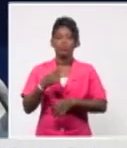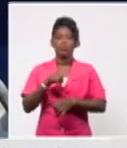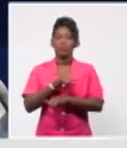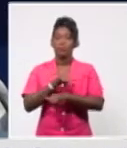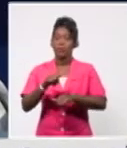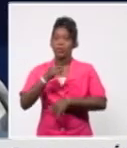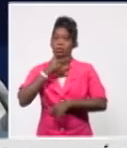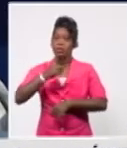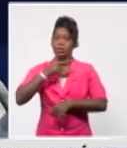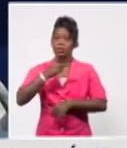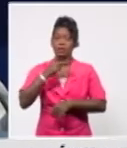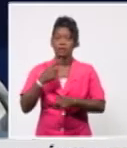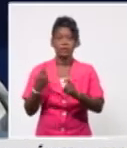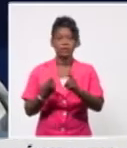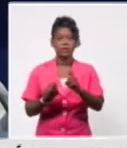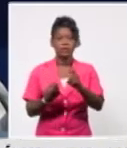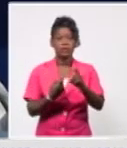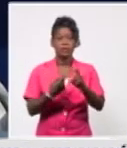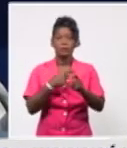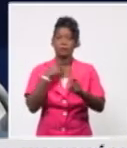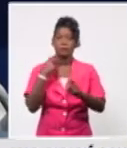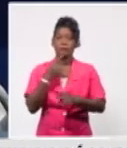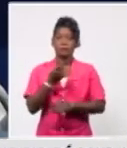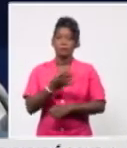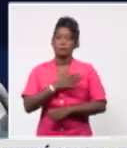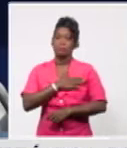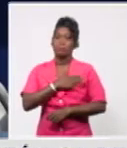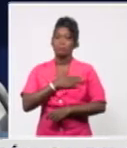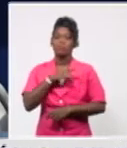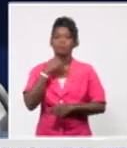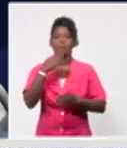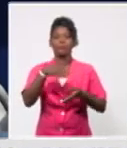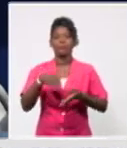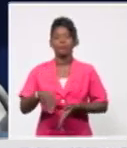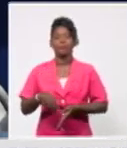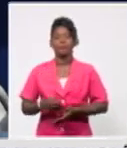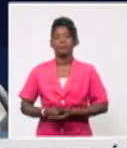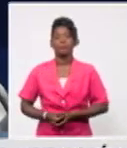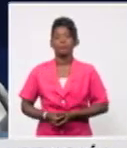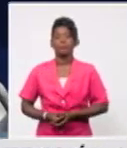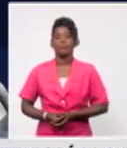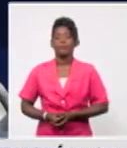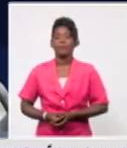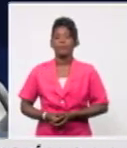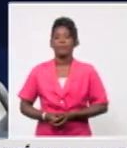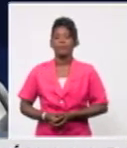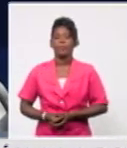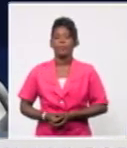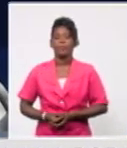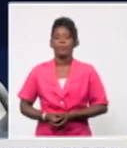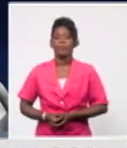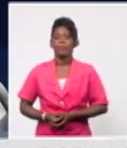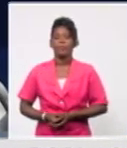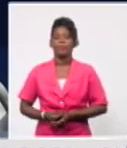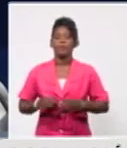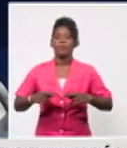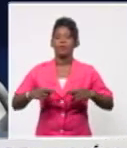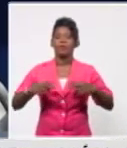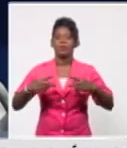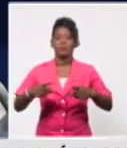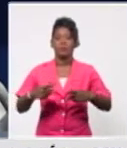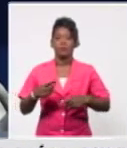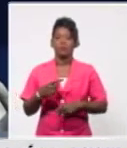after being identified as a confirmed case contact. He tested positive